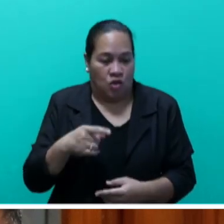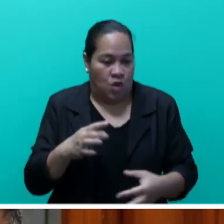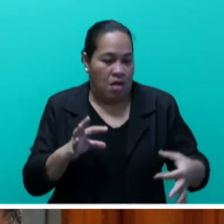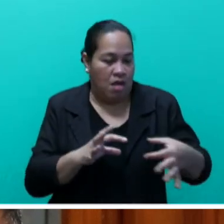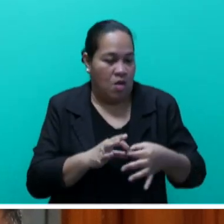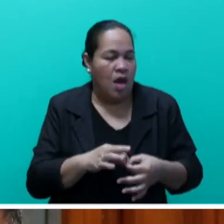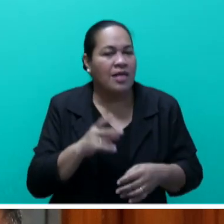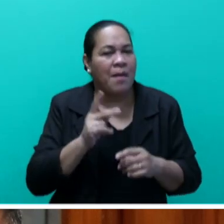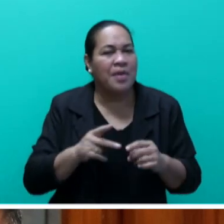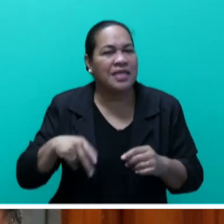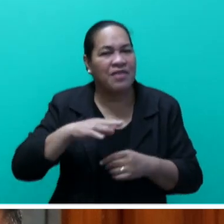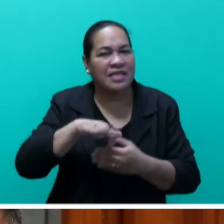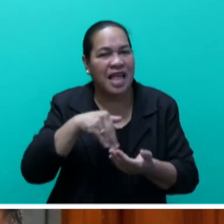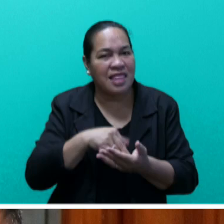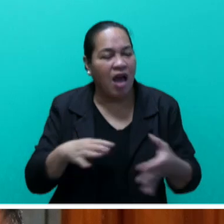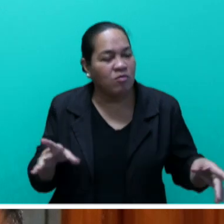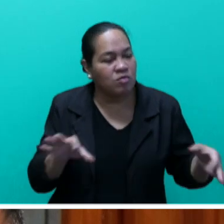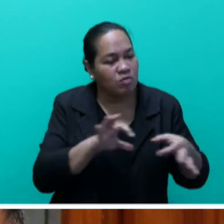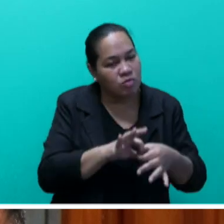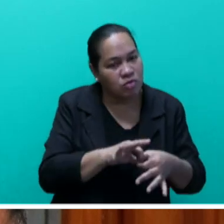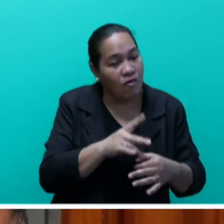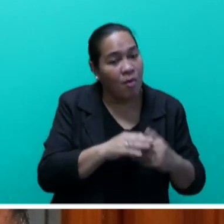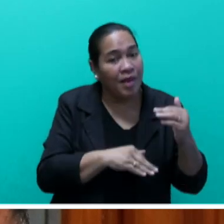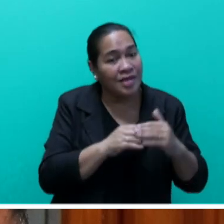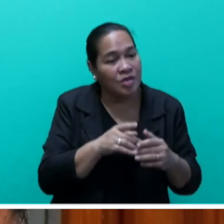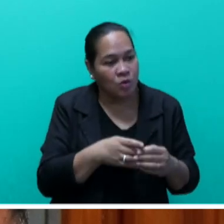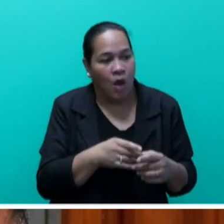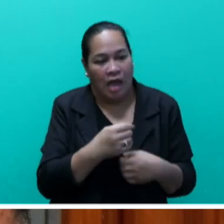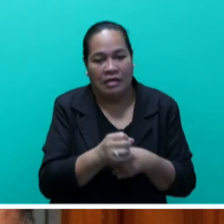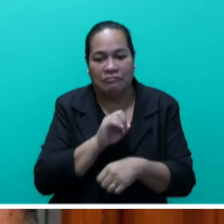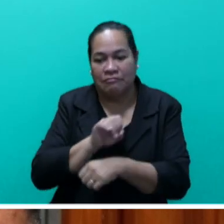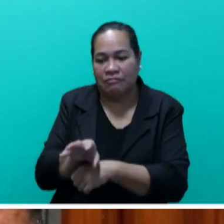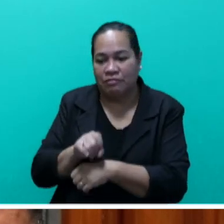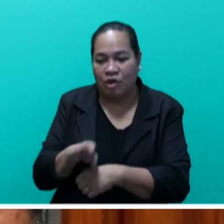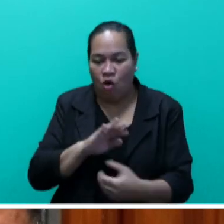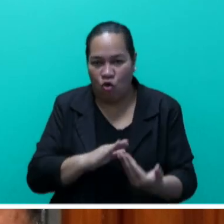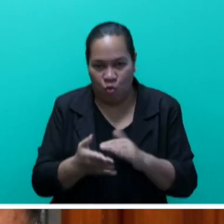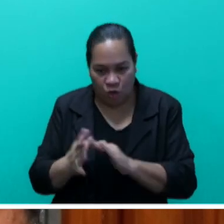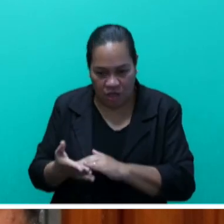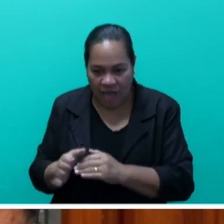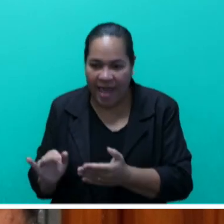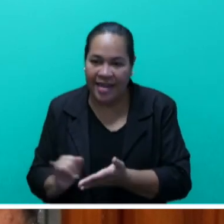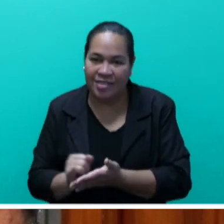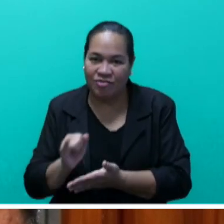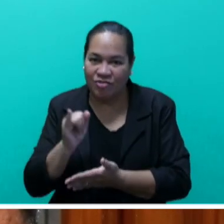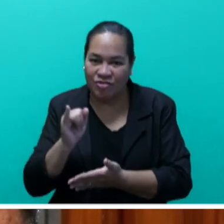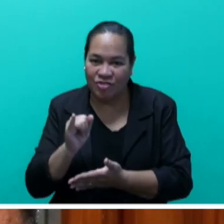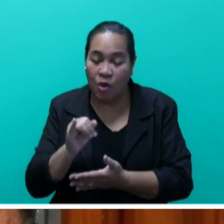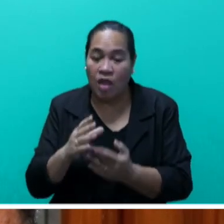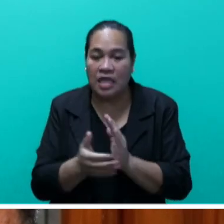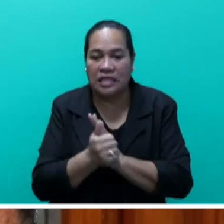as the Pacific Center for Building, who are actively enlightening our communities and institutions with